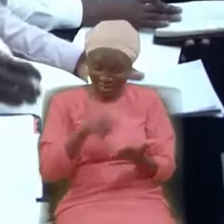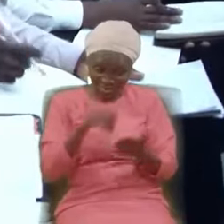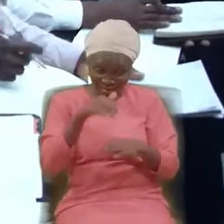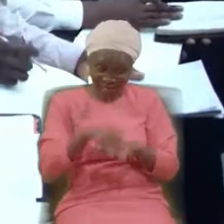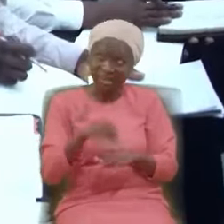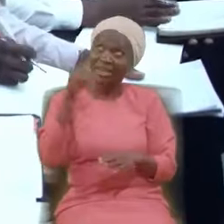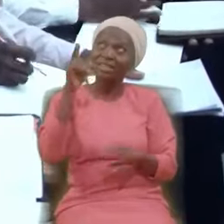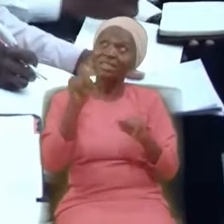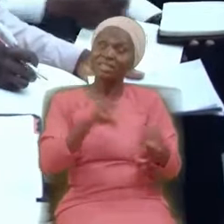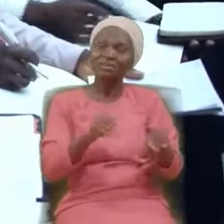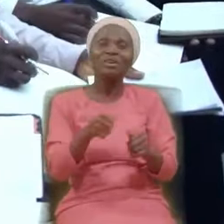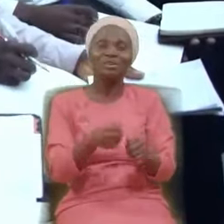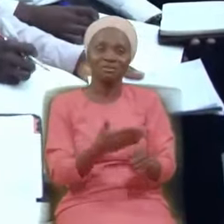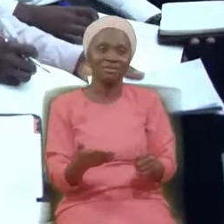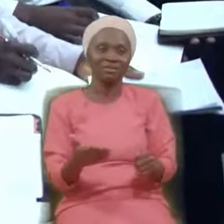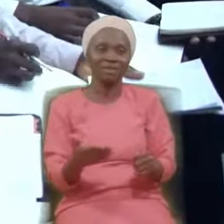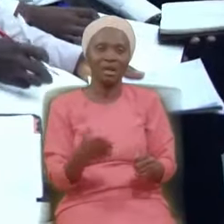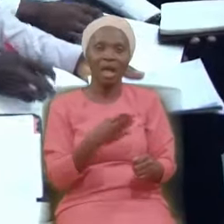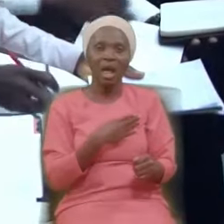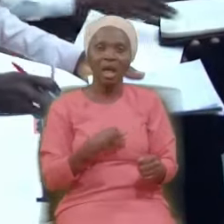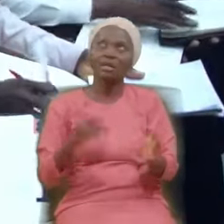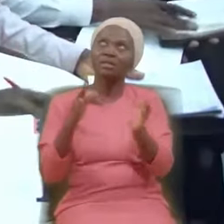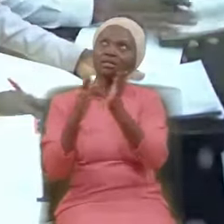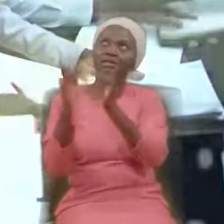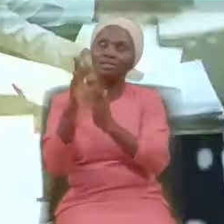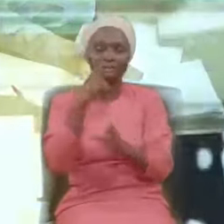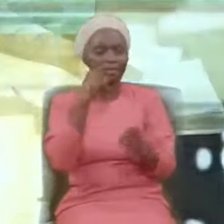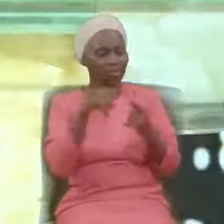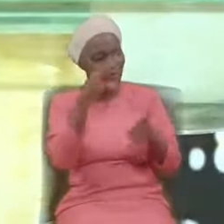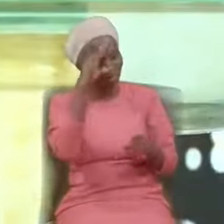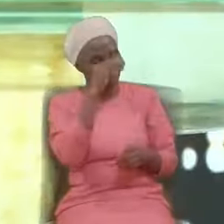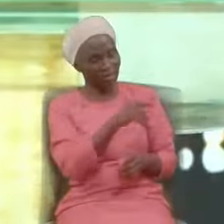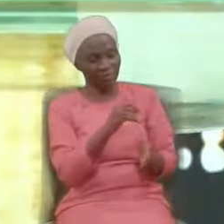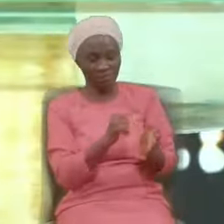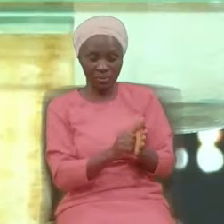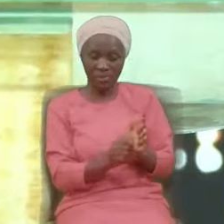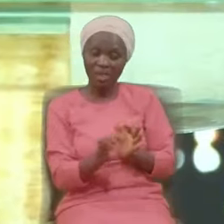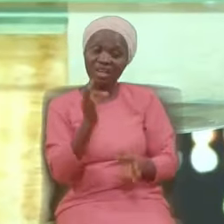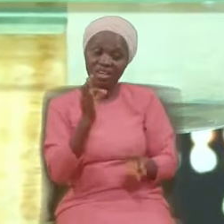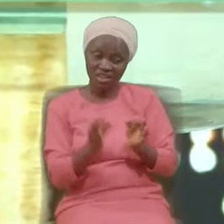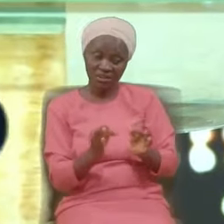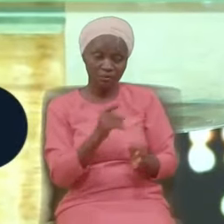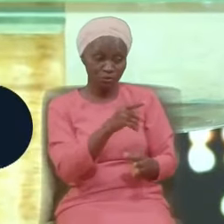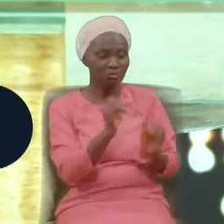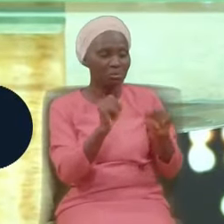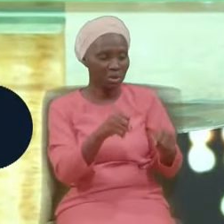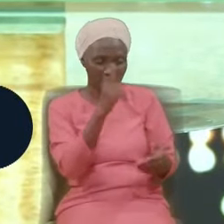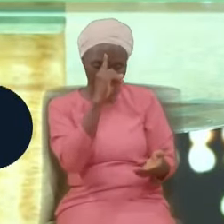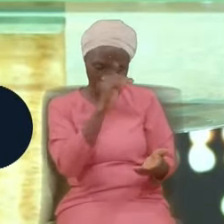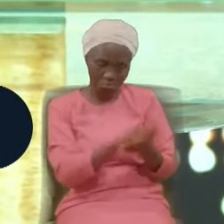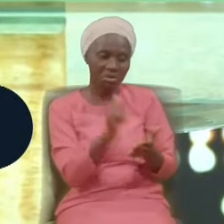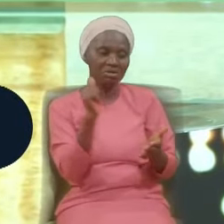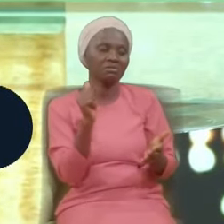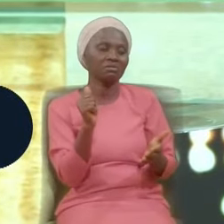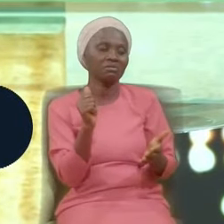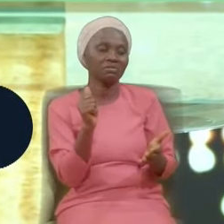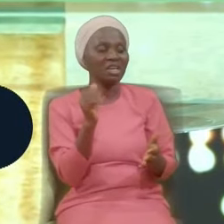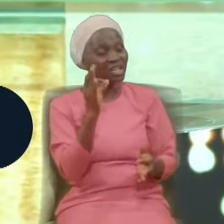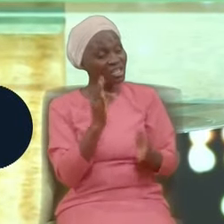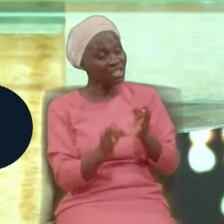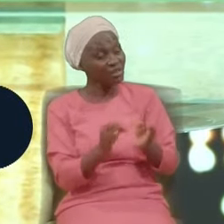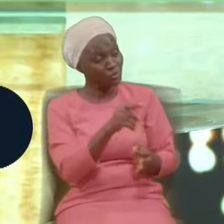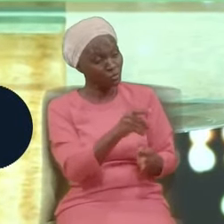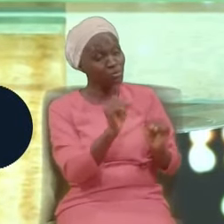And Jesus said unto him, if thou canst believe, if